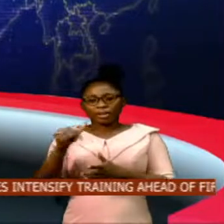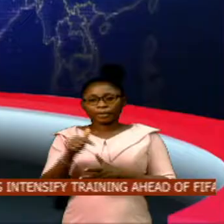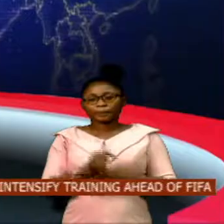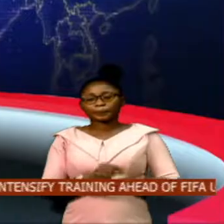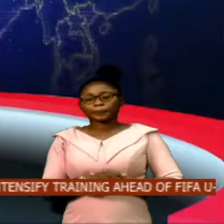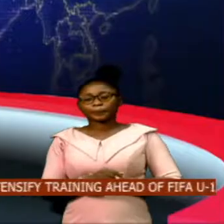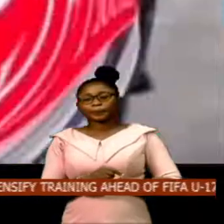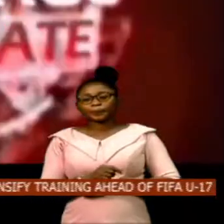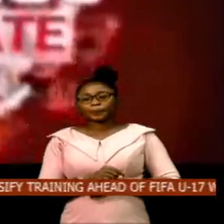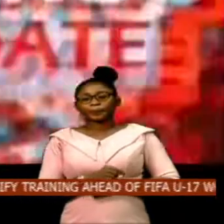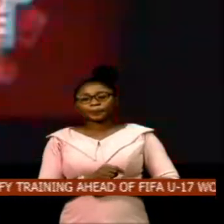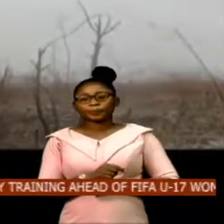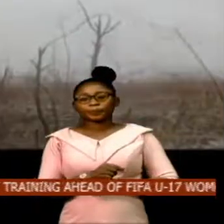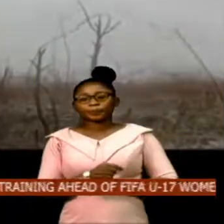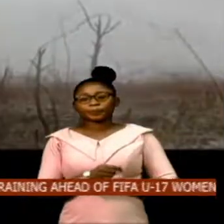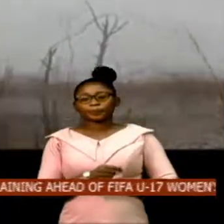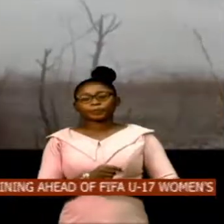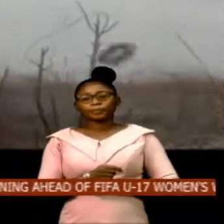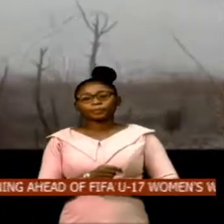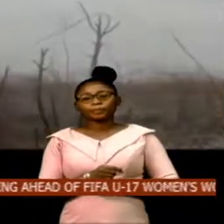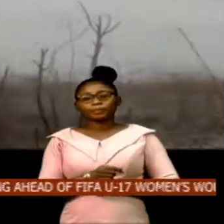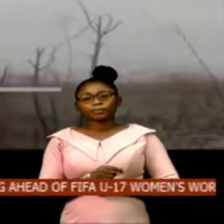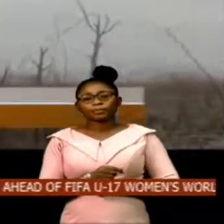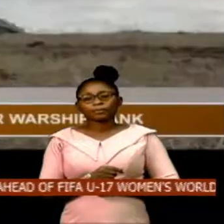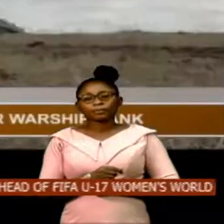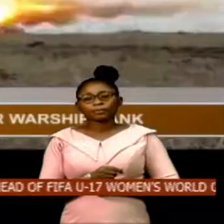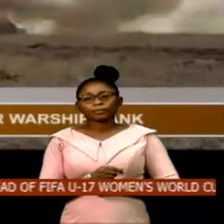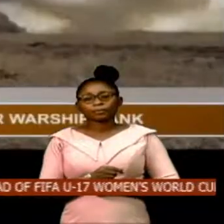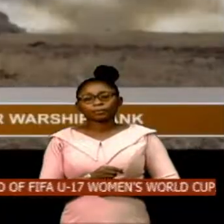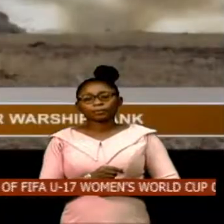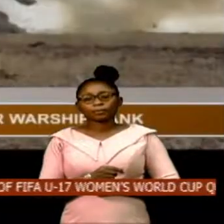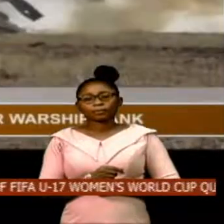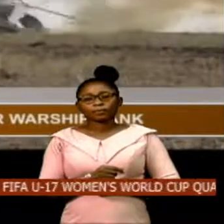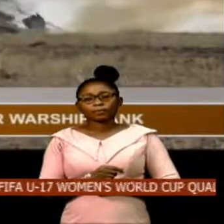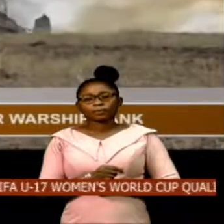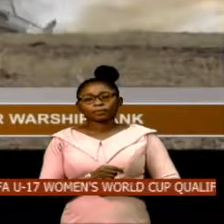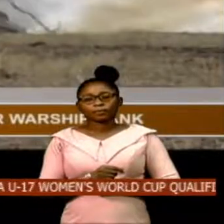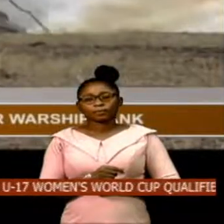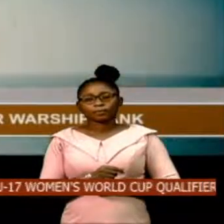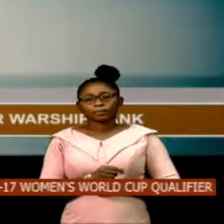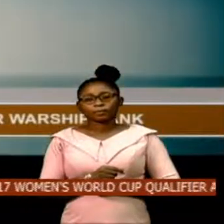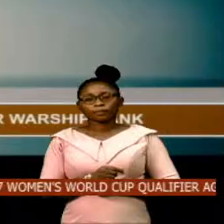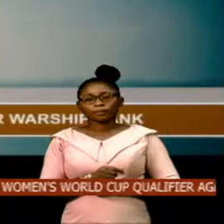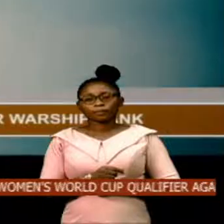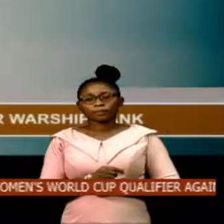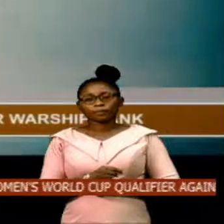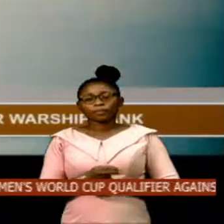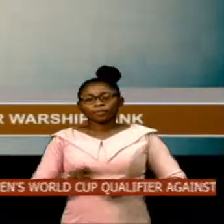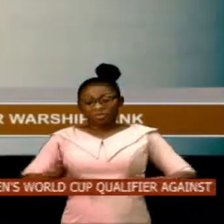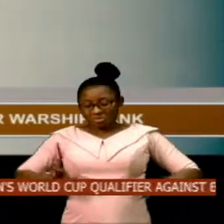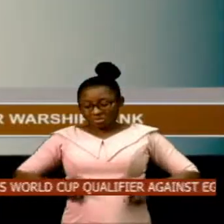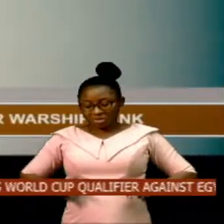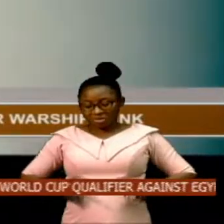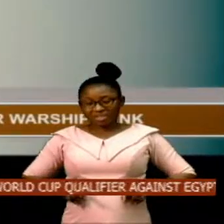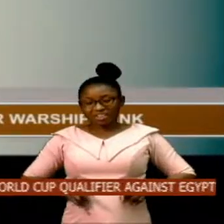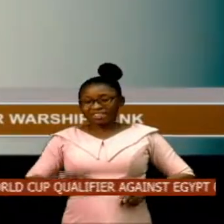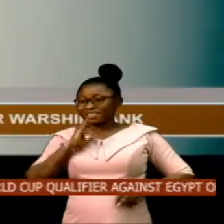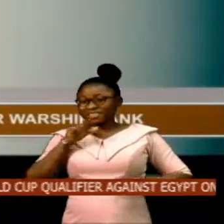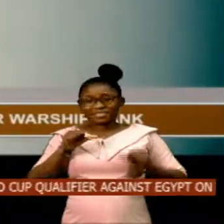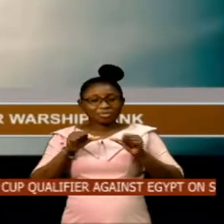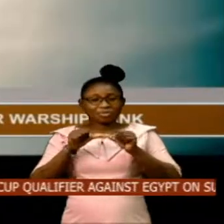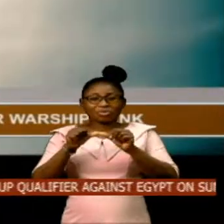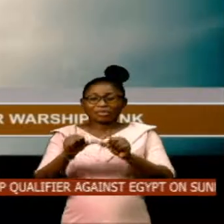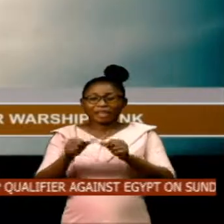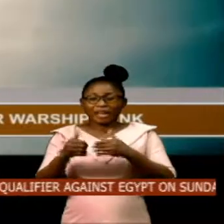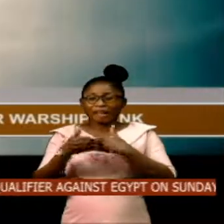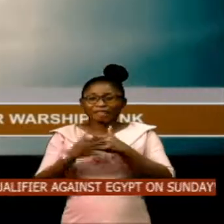Update. Russia is lashing out after